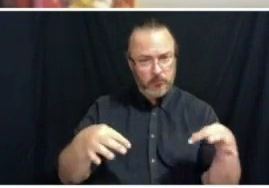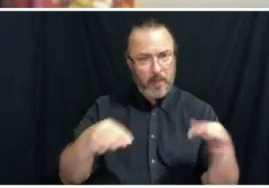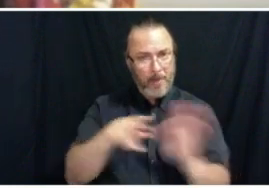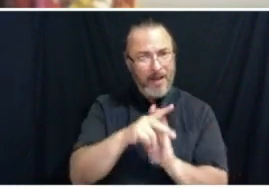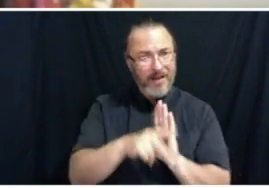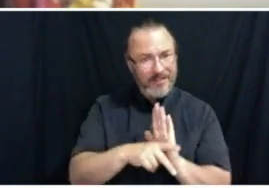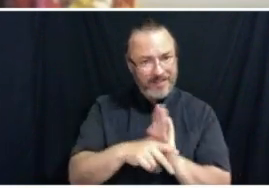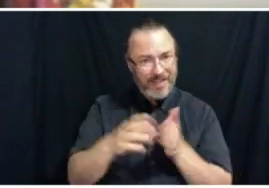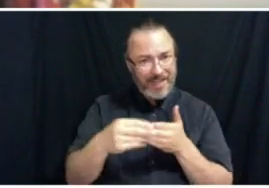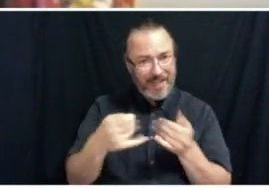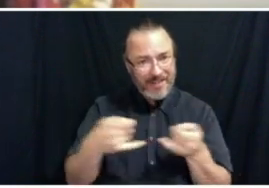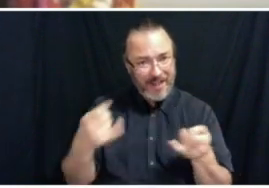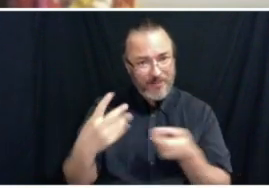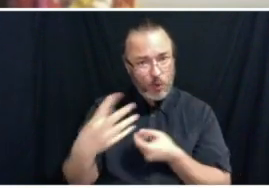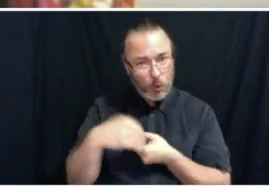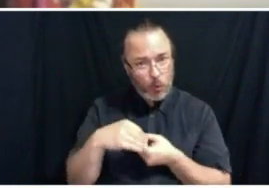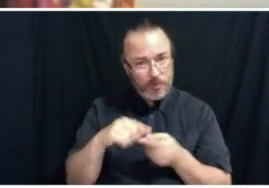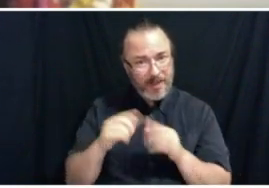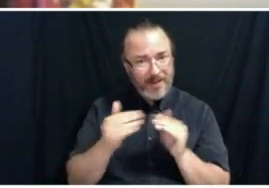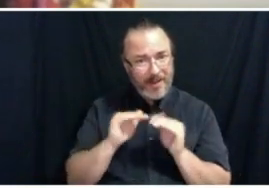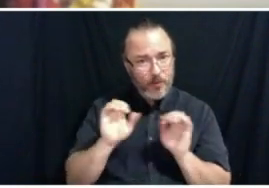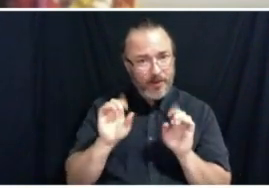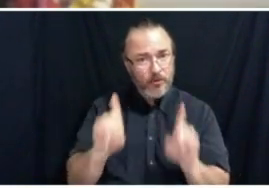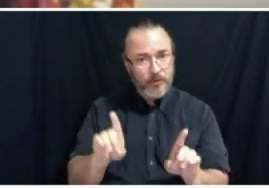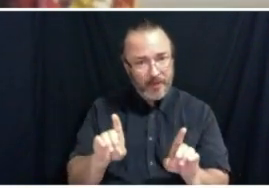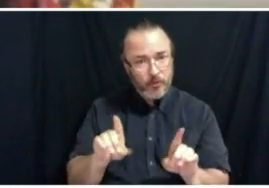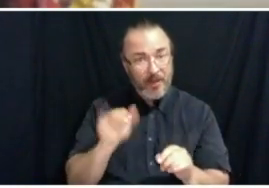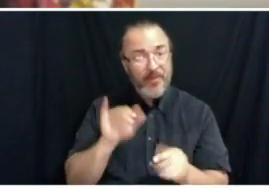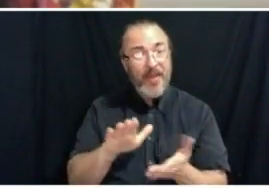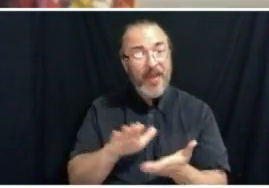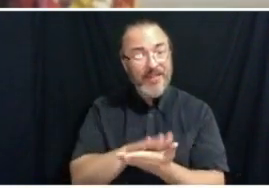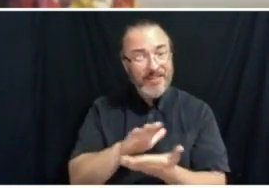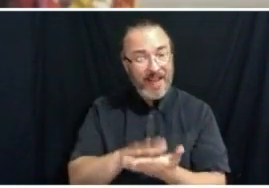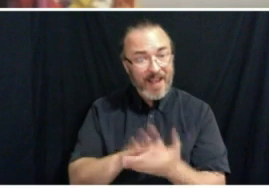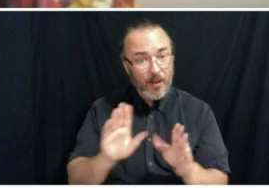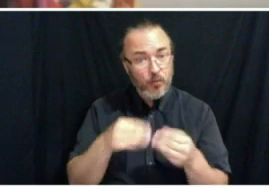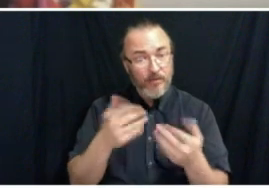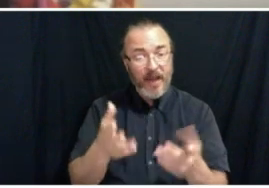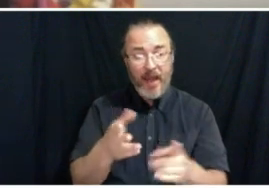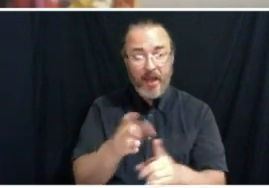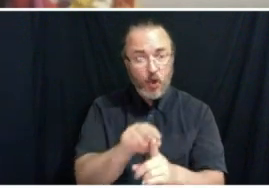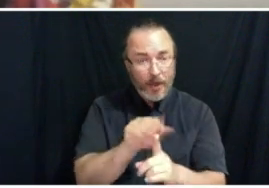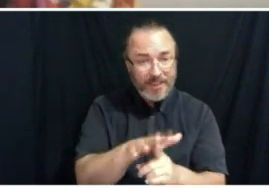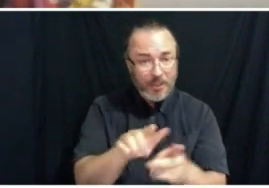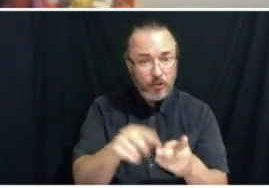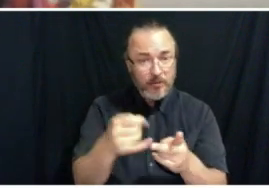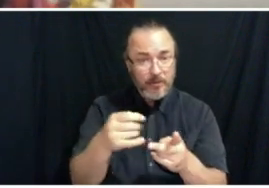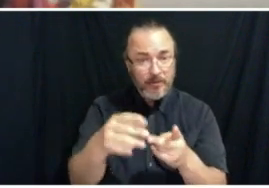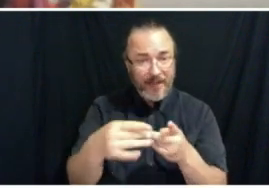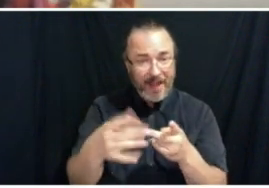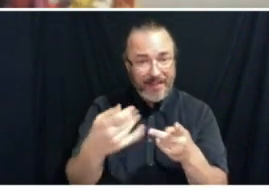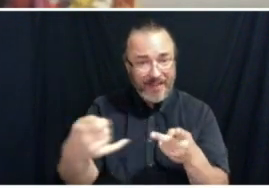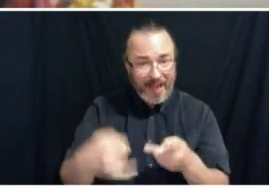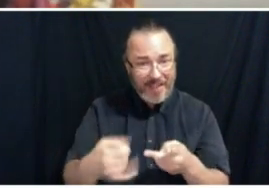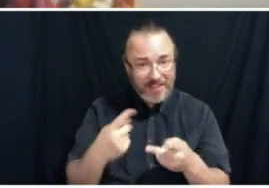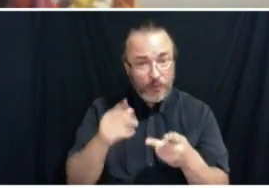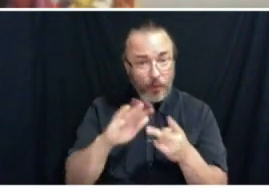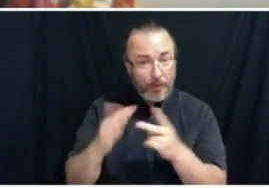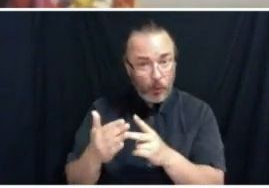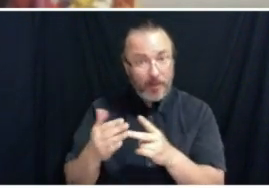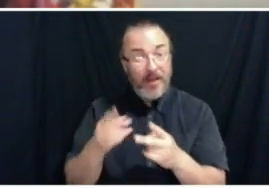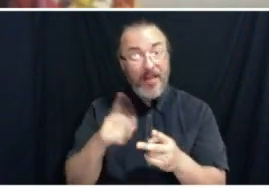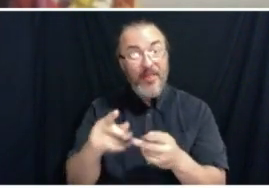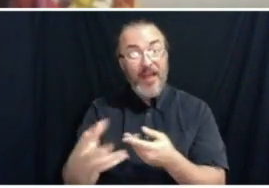and equity in education. This document provides orientation and guidelines to general community to incorporate and